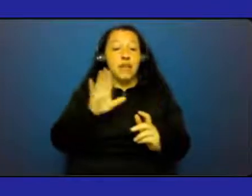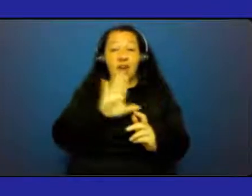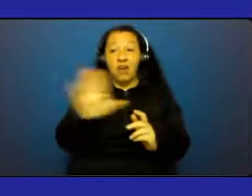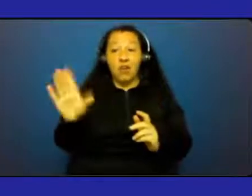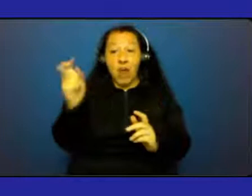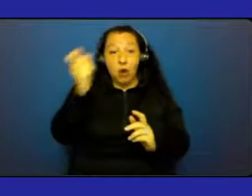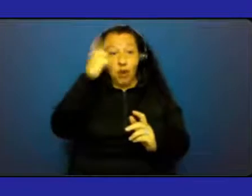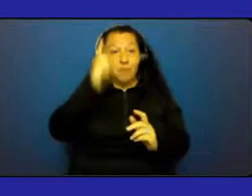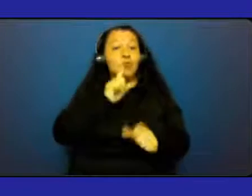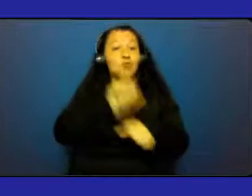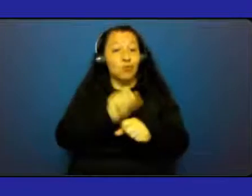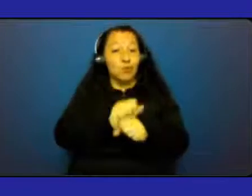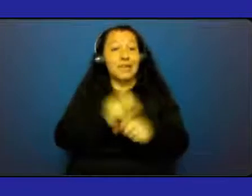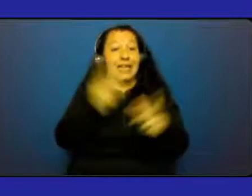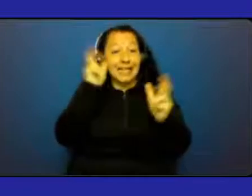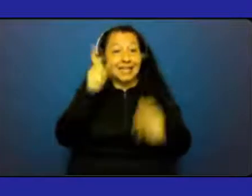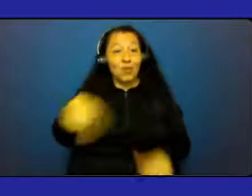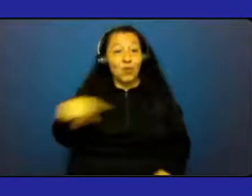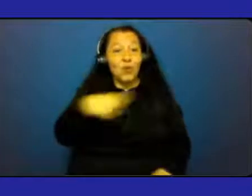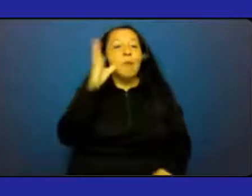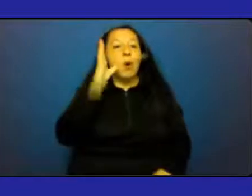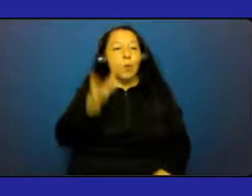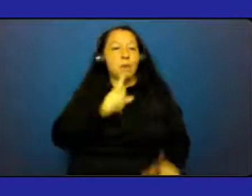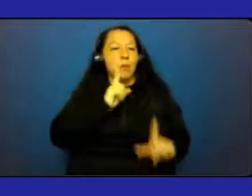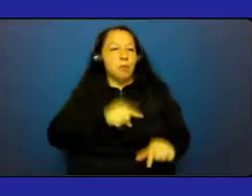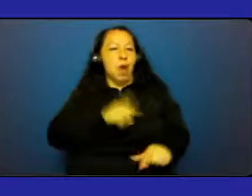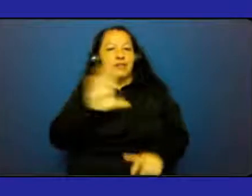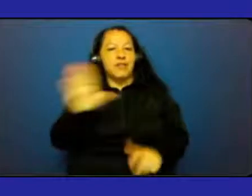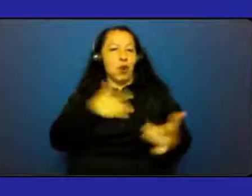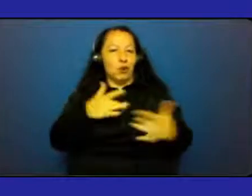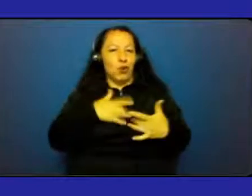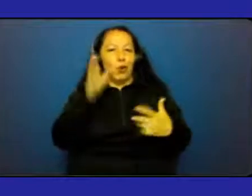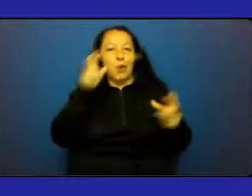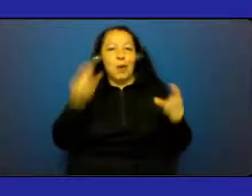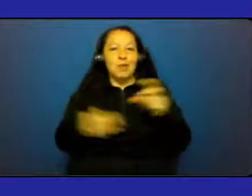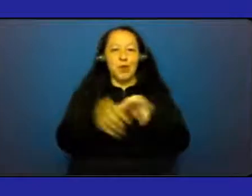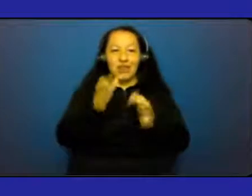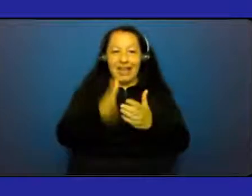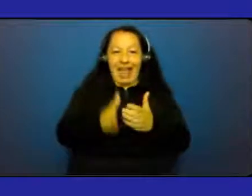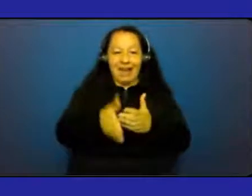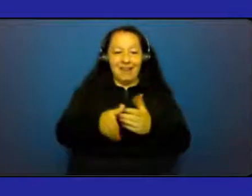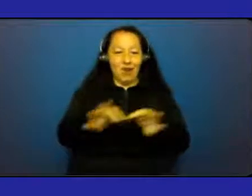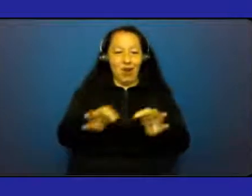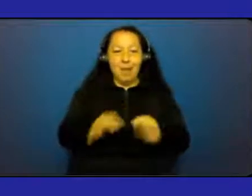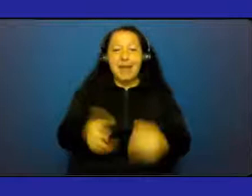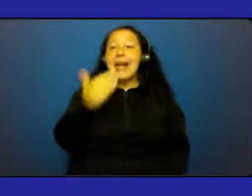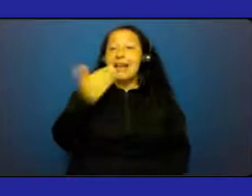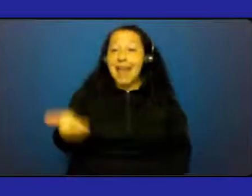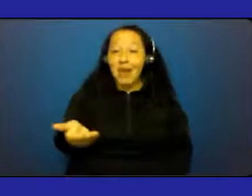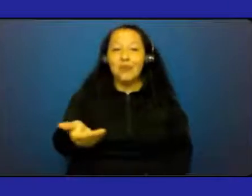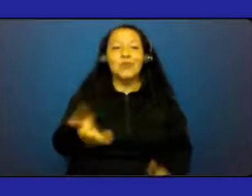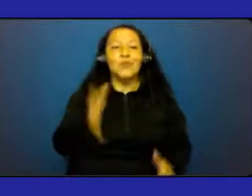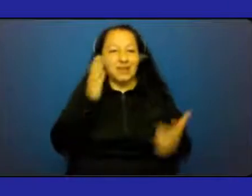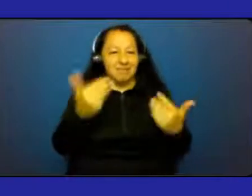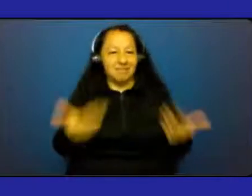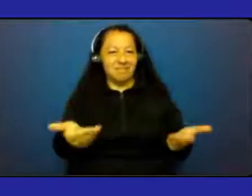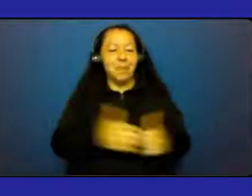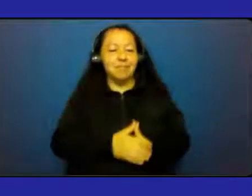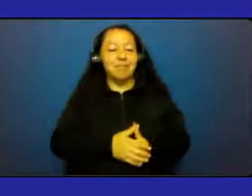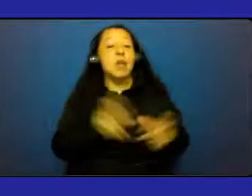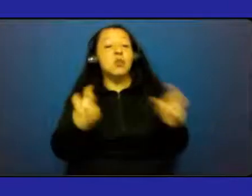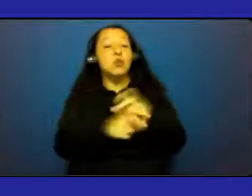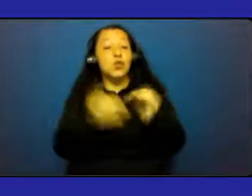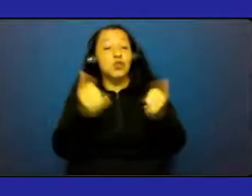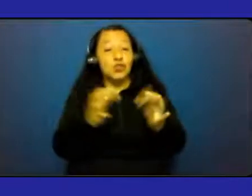is listening to them and will be responsive to their concerns. So thank you so much, and enjoy the night. Thank you for